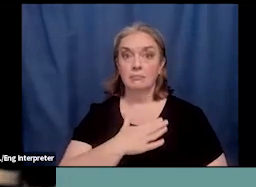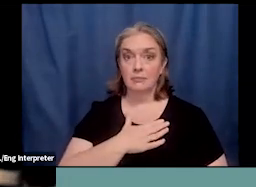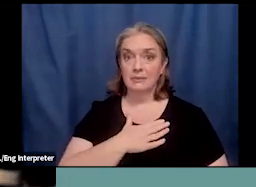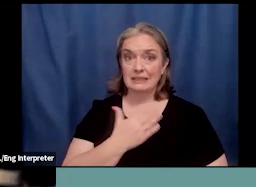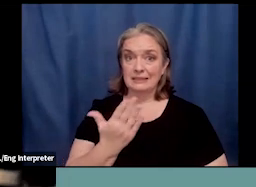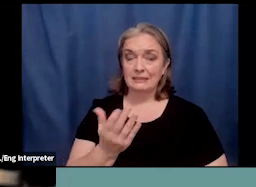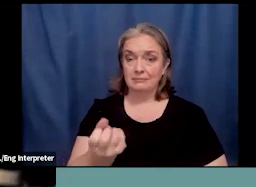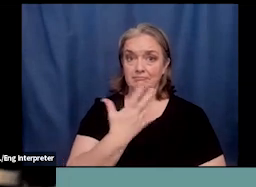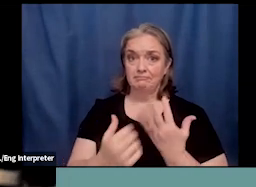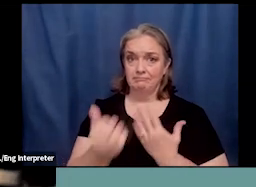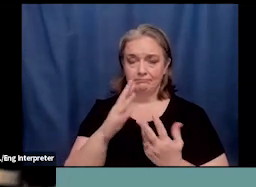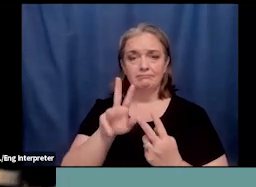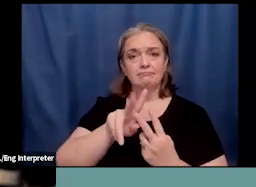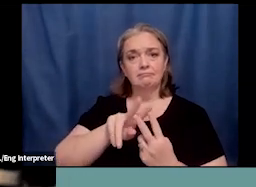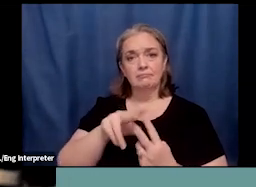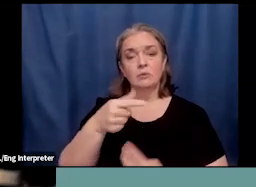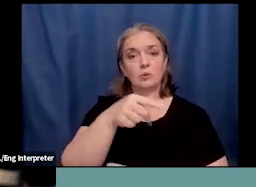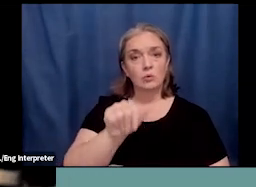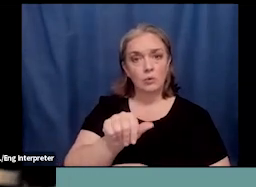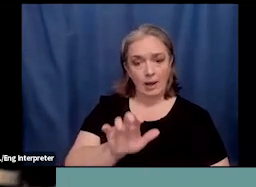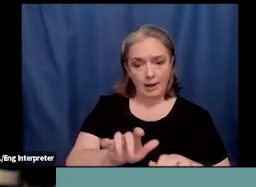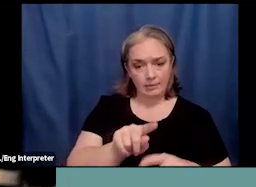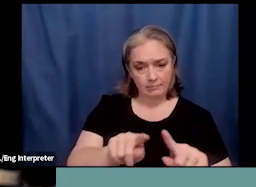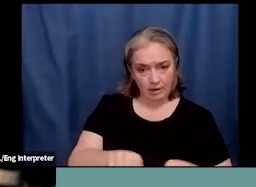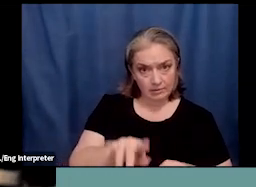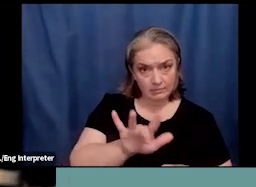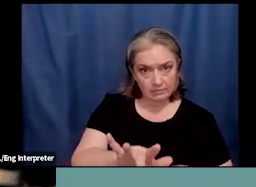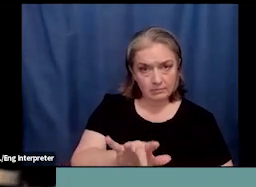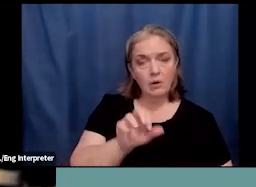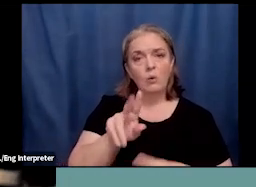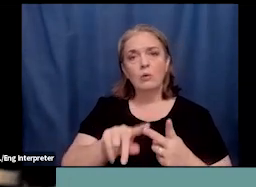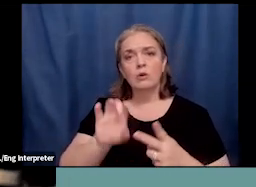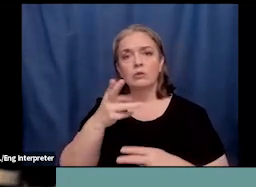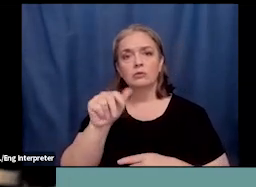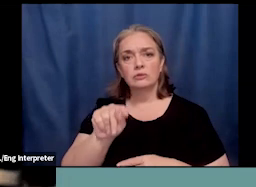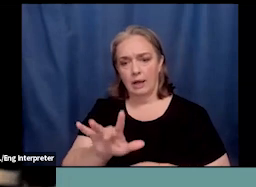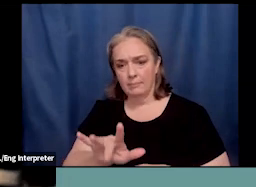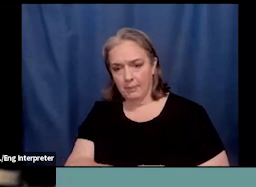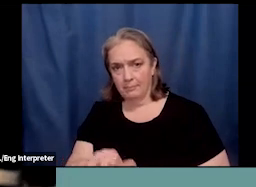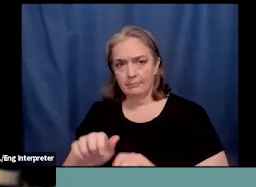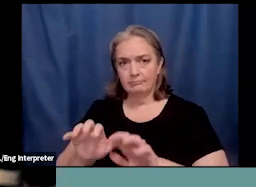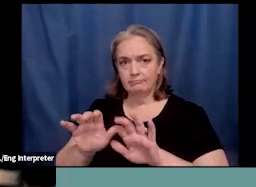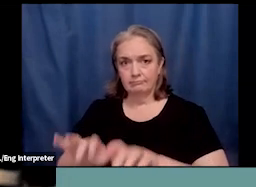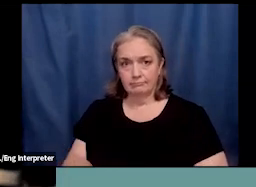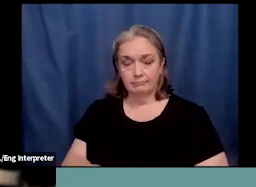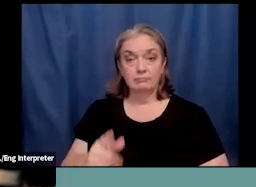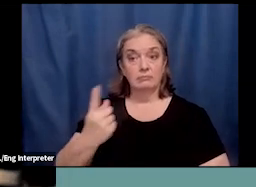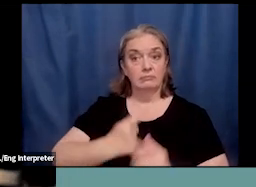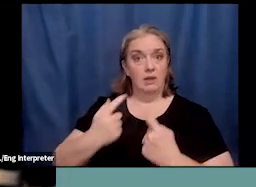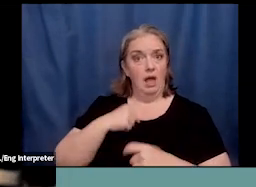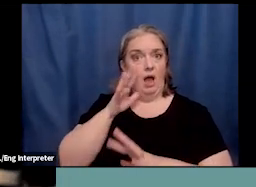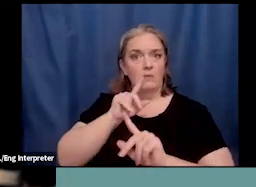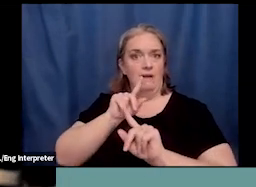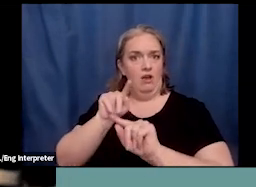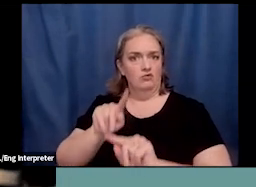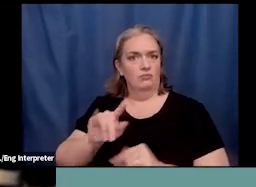Q&A box. Both should be accessible to you today. And I will answer as many of your questions as I can at the end